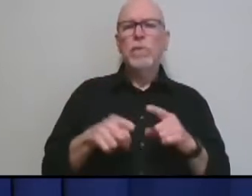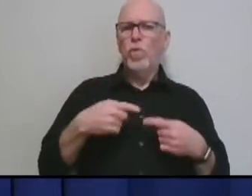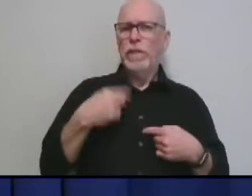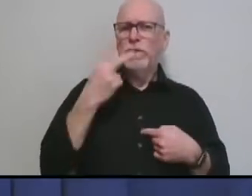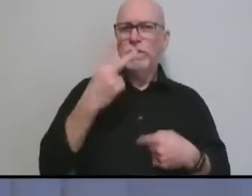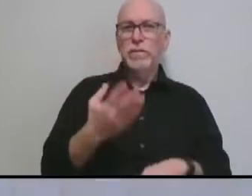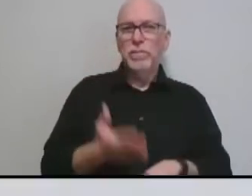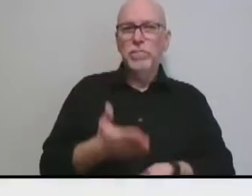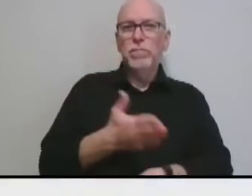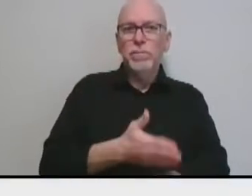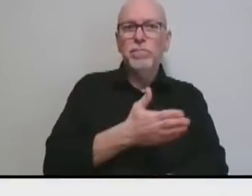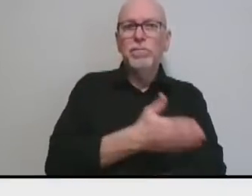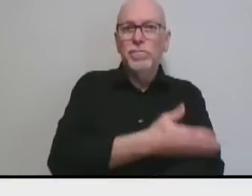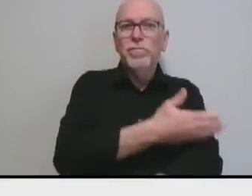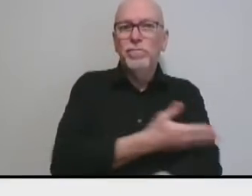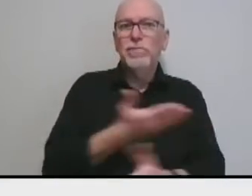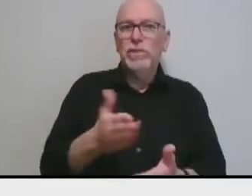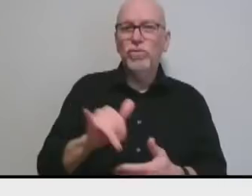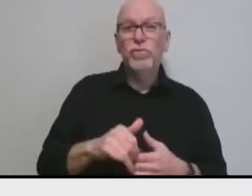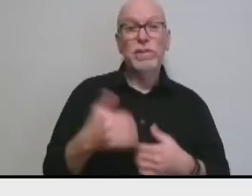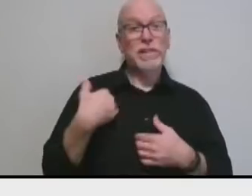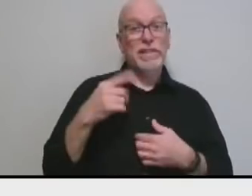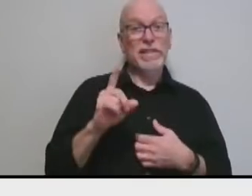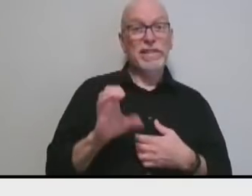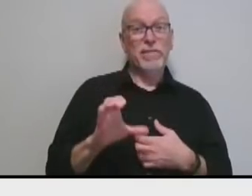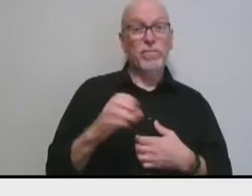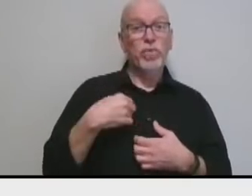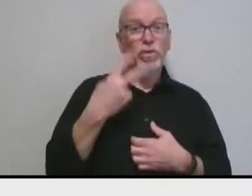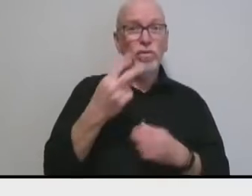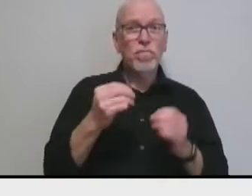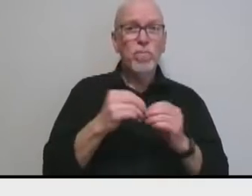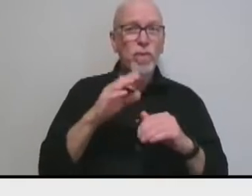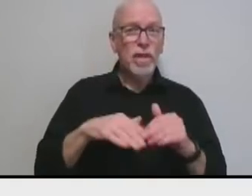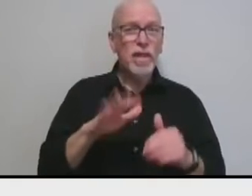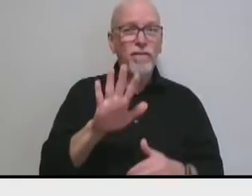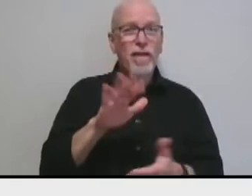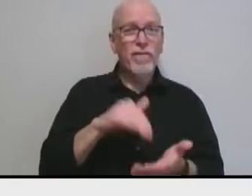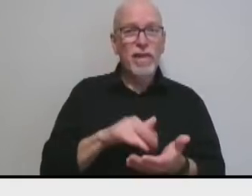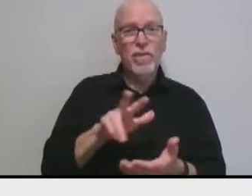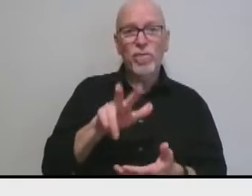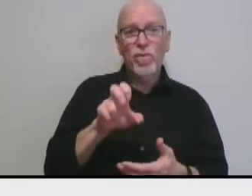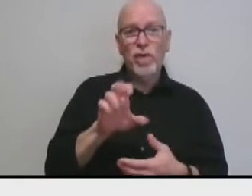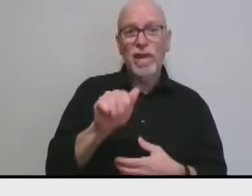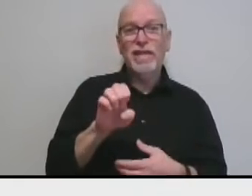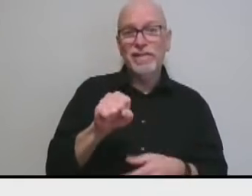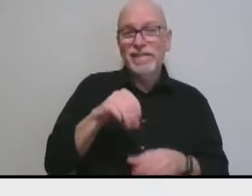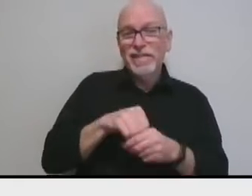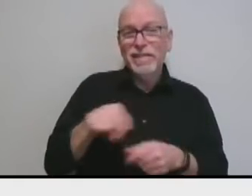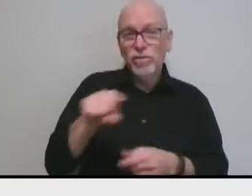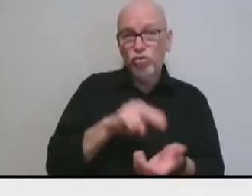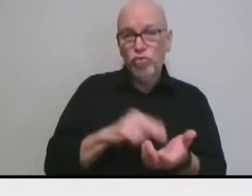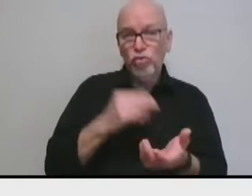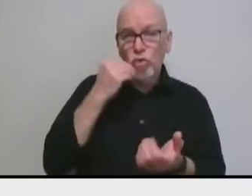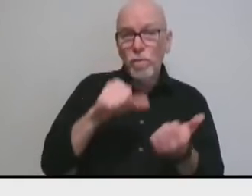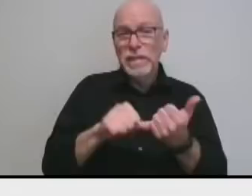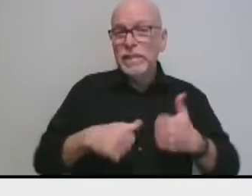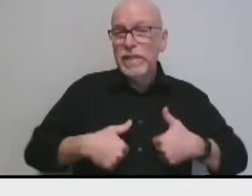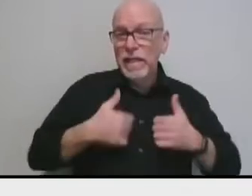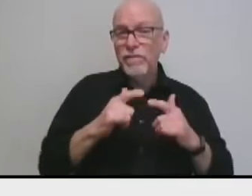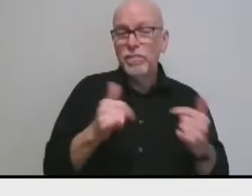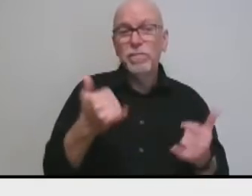improvements there as well. In December, we saw more than 5,300 cases in long-term care facilities. That number dropped